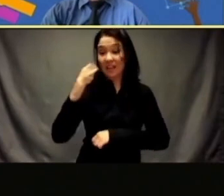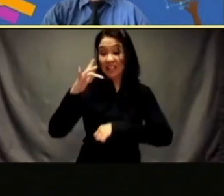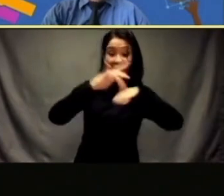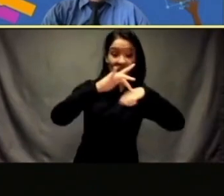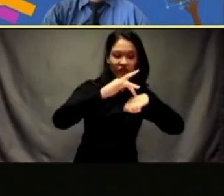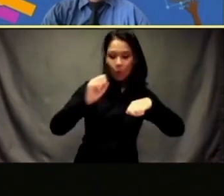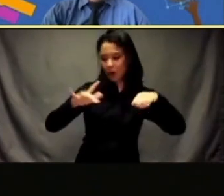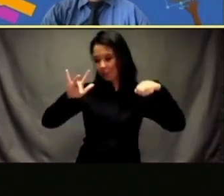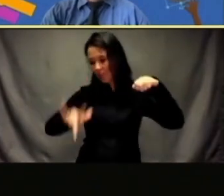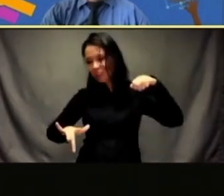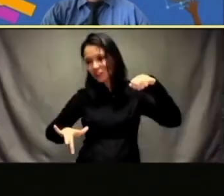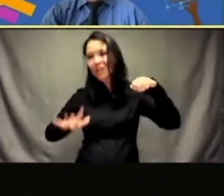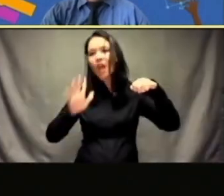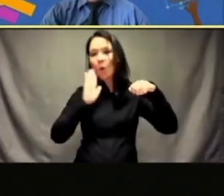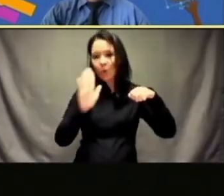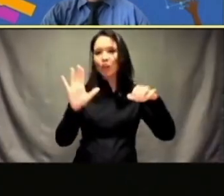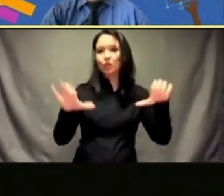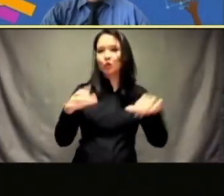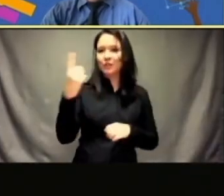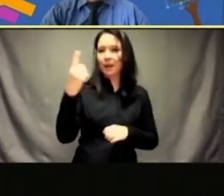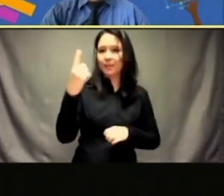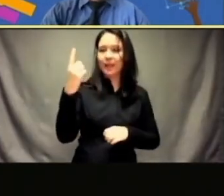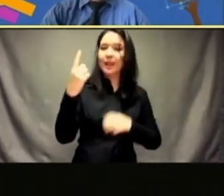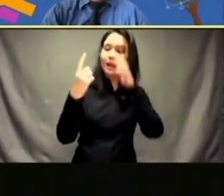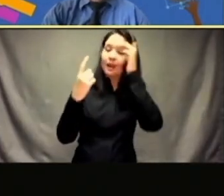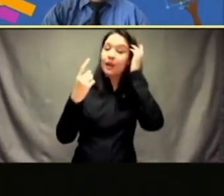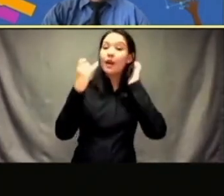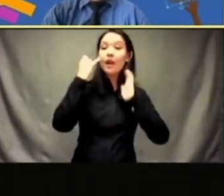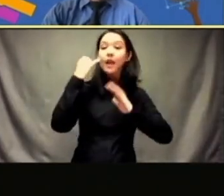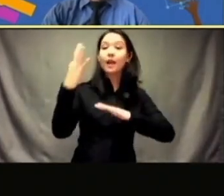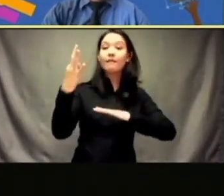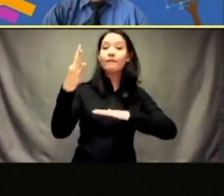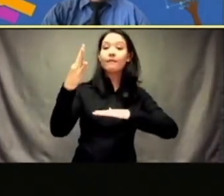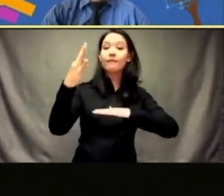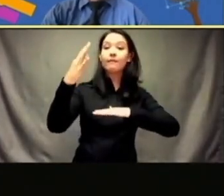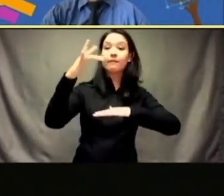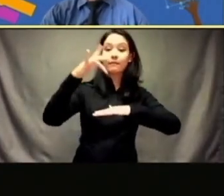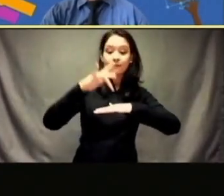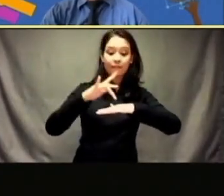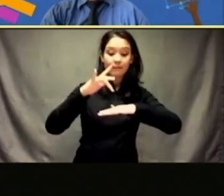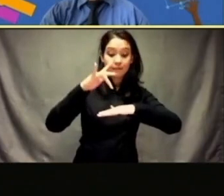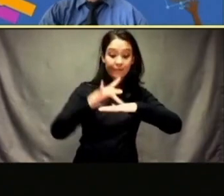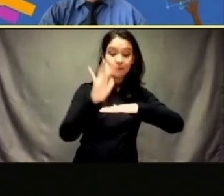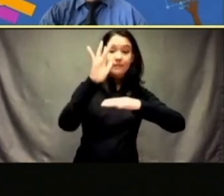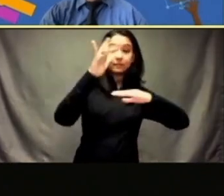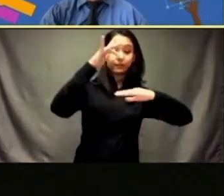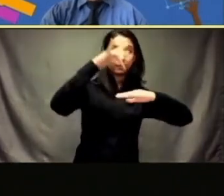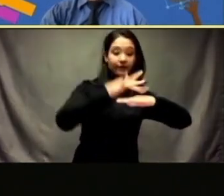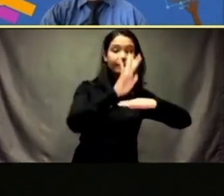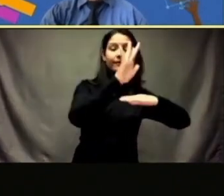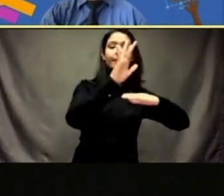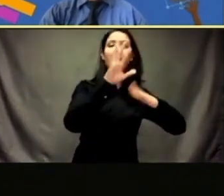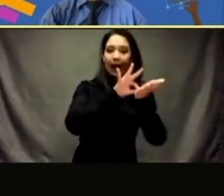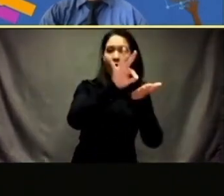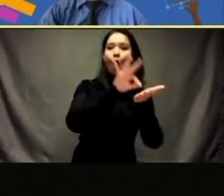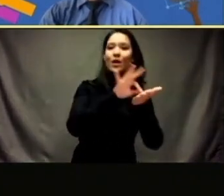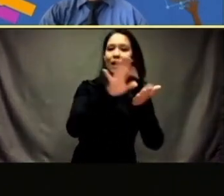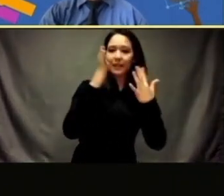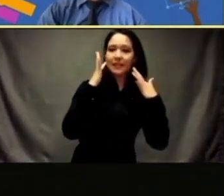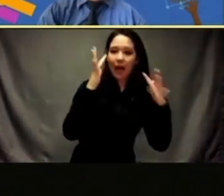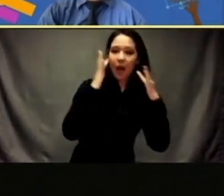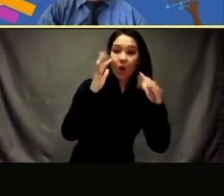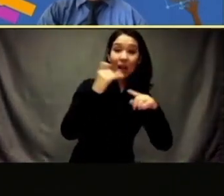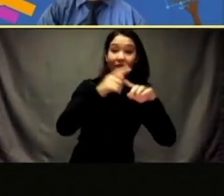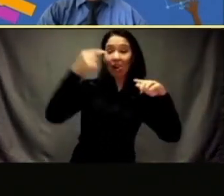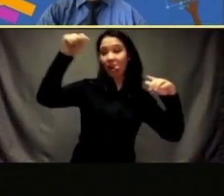ball touched the palette, it did a sound, and it actually kept on counting. When it did not, it actually